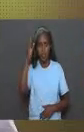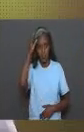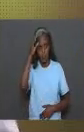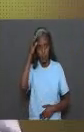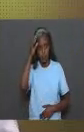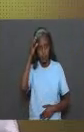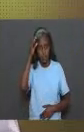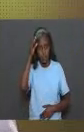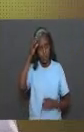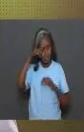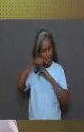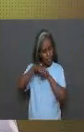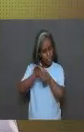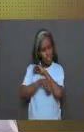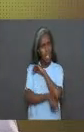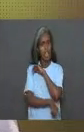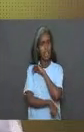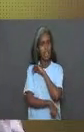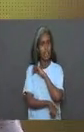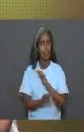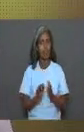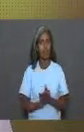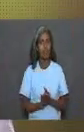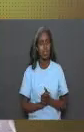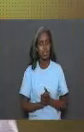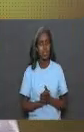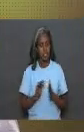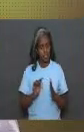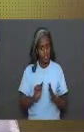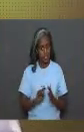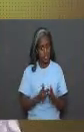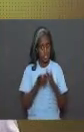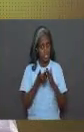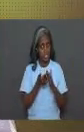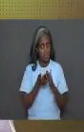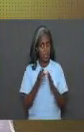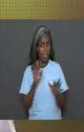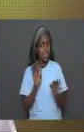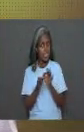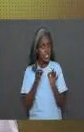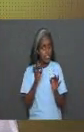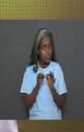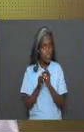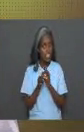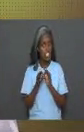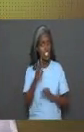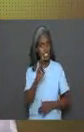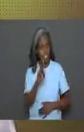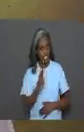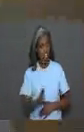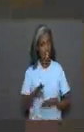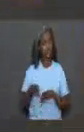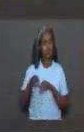concepts in detail. Let us get started by defining a ratio,